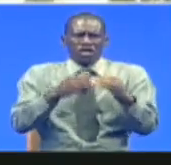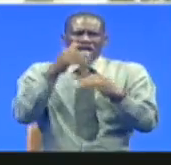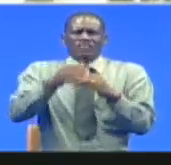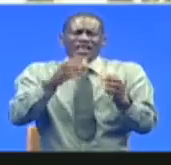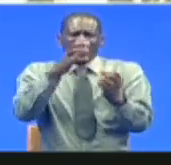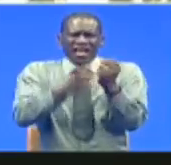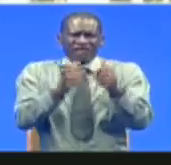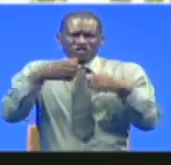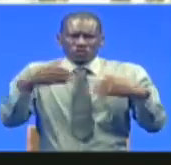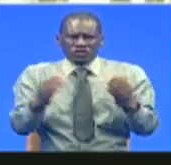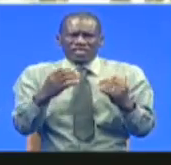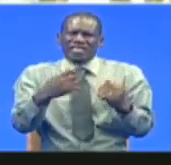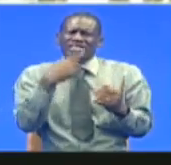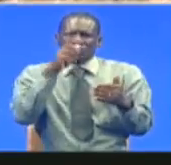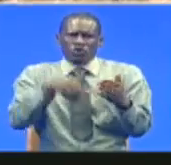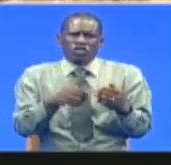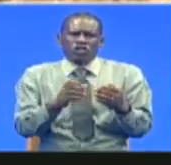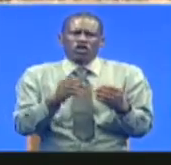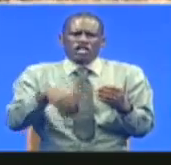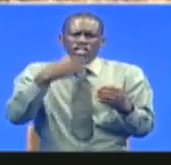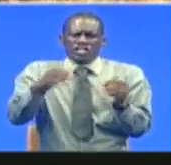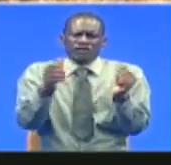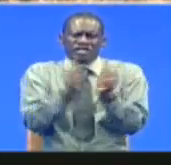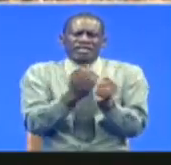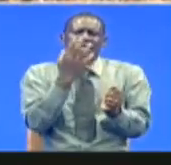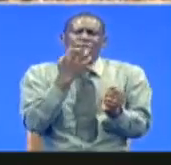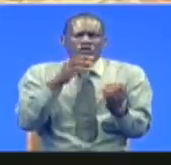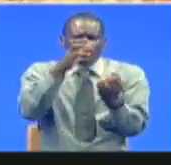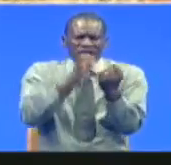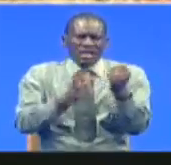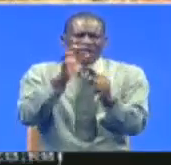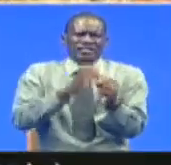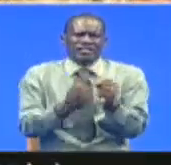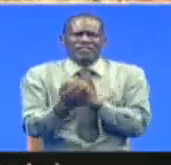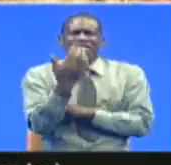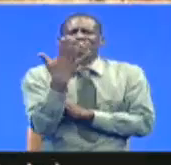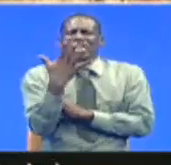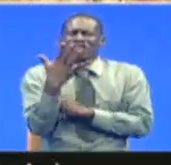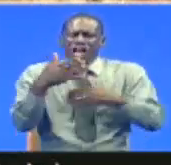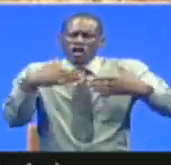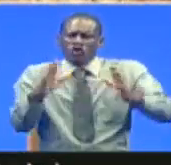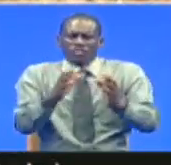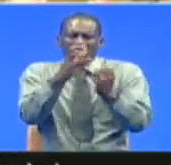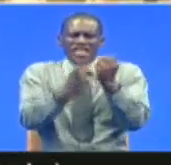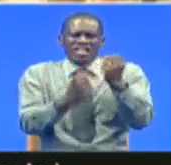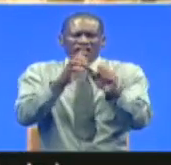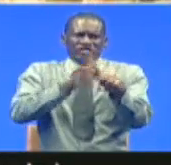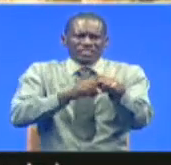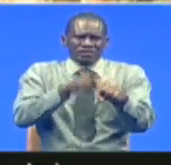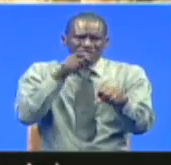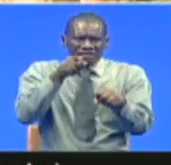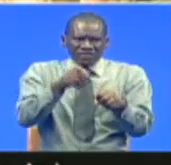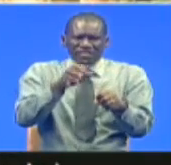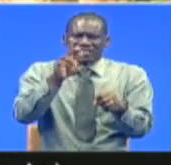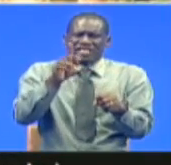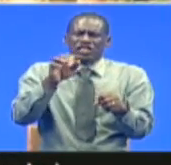losses. It is estimated that of every 10 mangoes harvested, up to 5 are lost in the harvest period, and this is in Karurumo